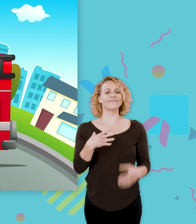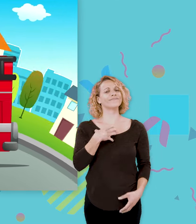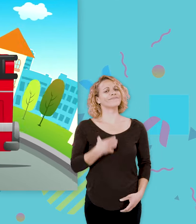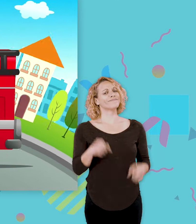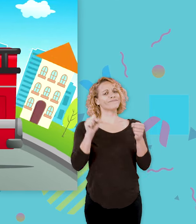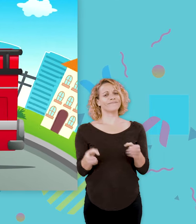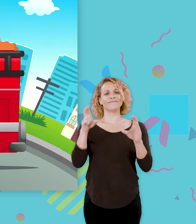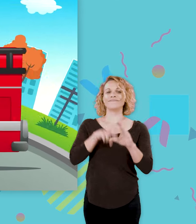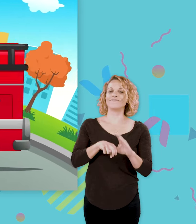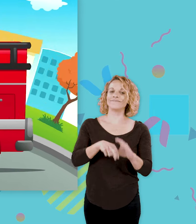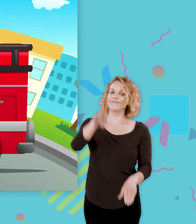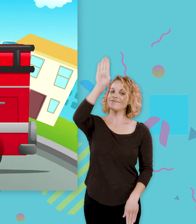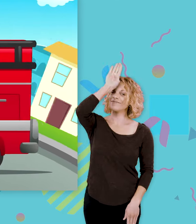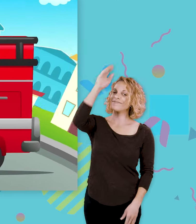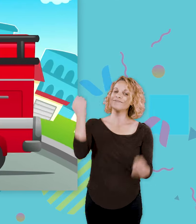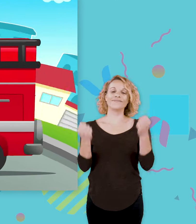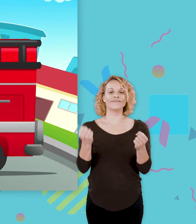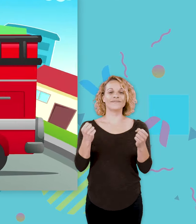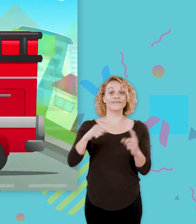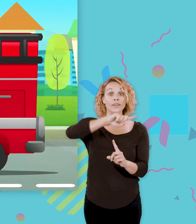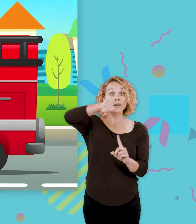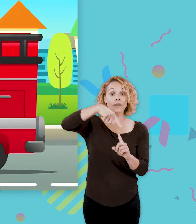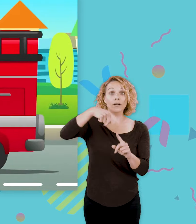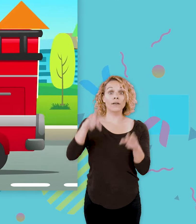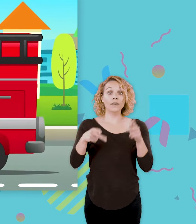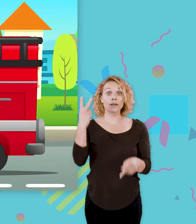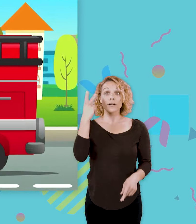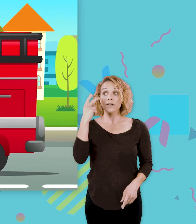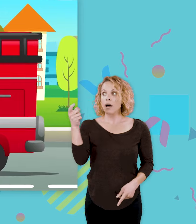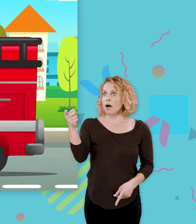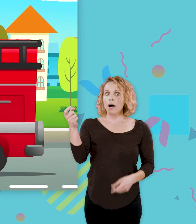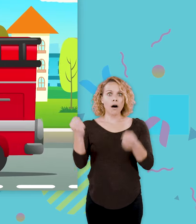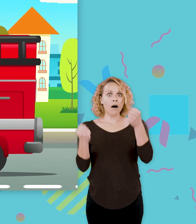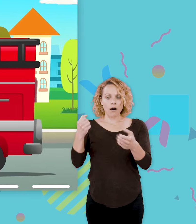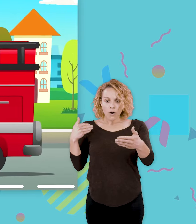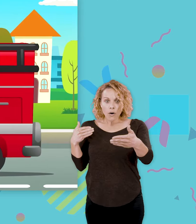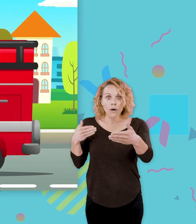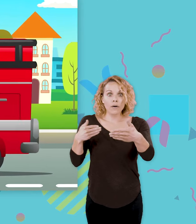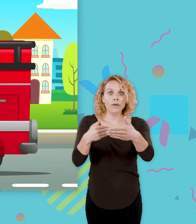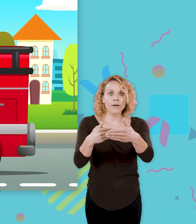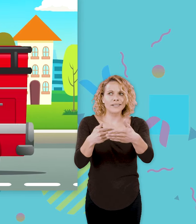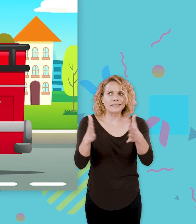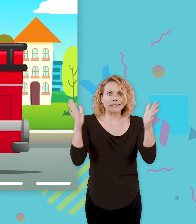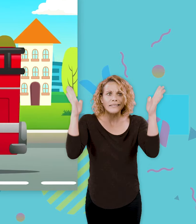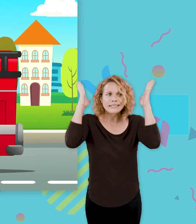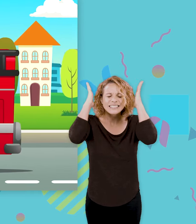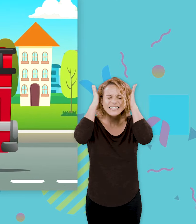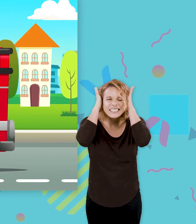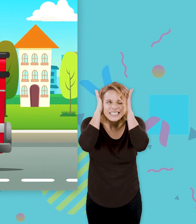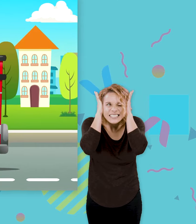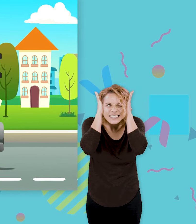I wish I could ride a fire truck. When people see truck come near. They put